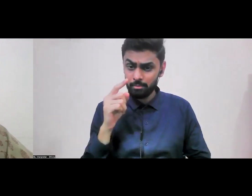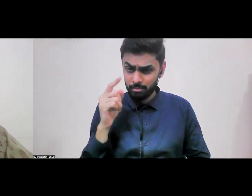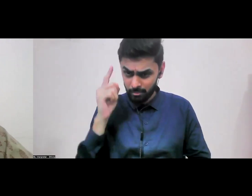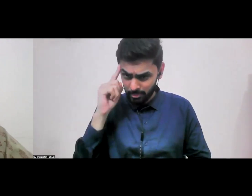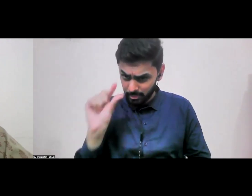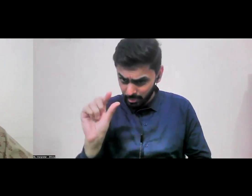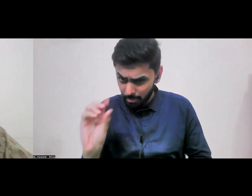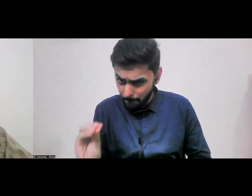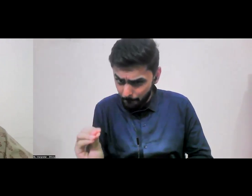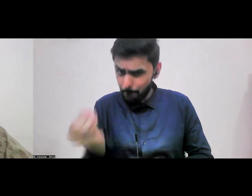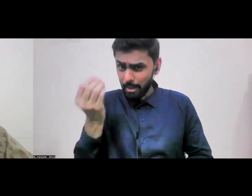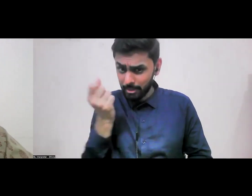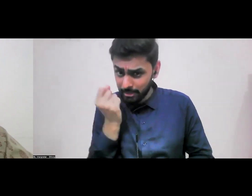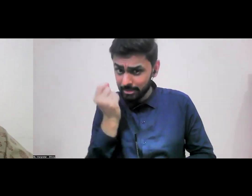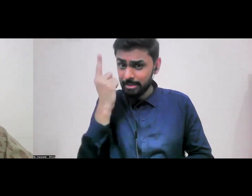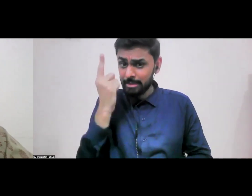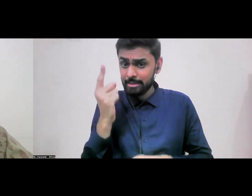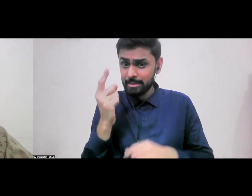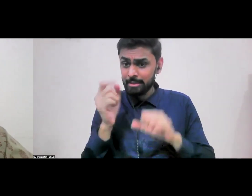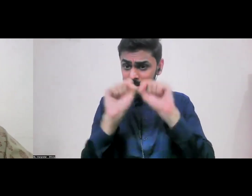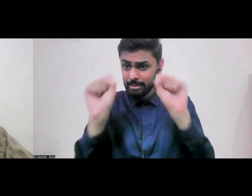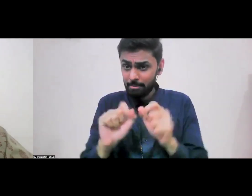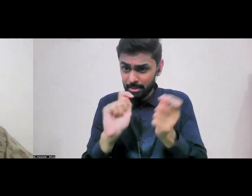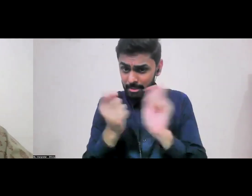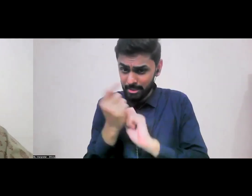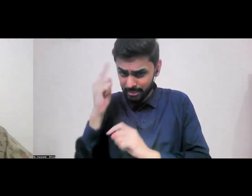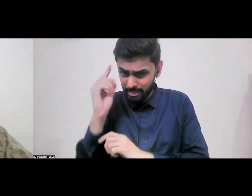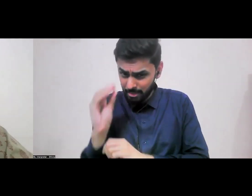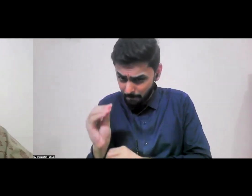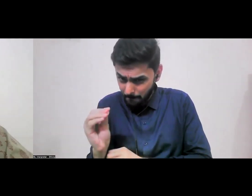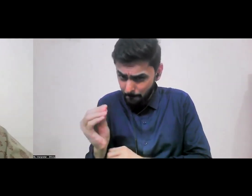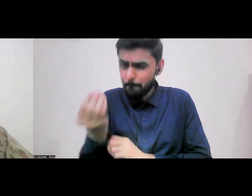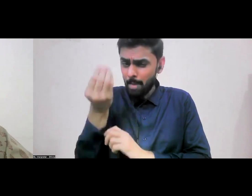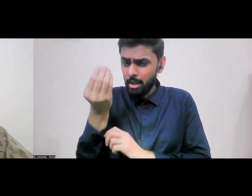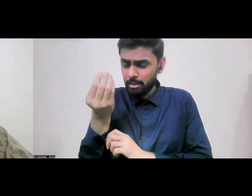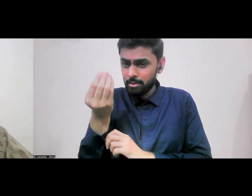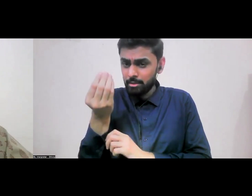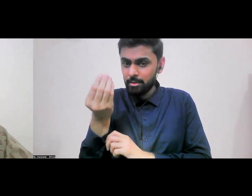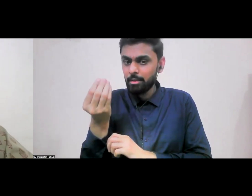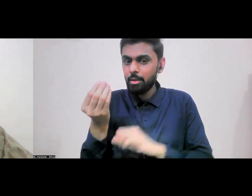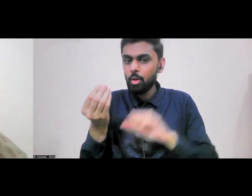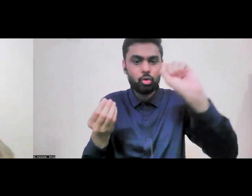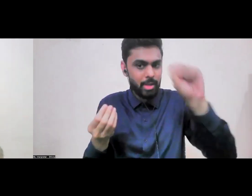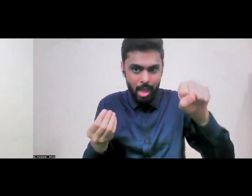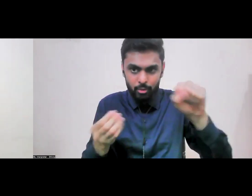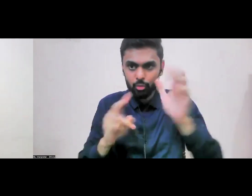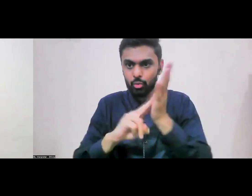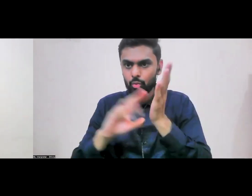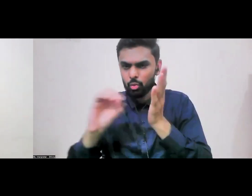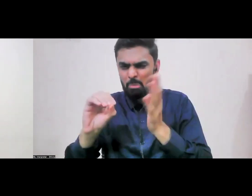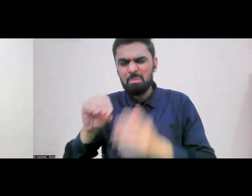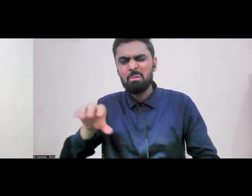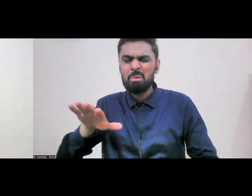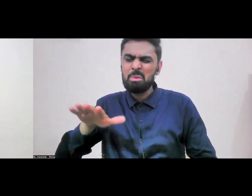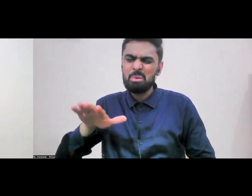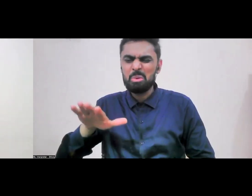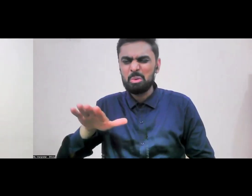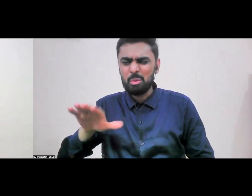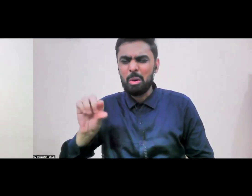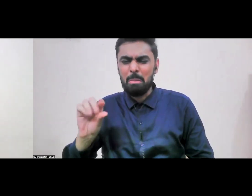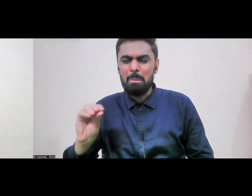Okay, so do you understand systems change a little better now? Yes, no, somewhat.